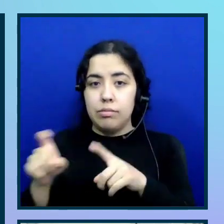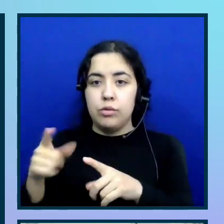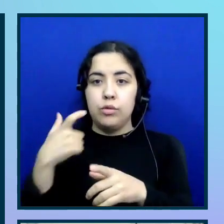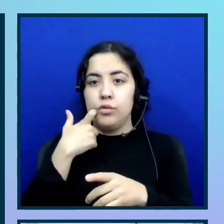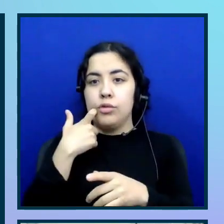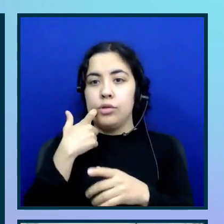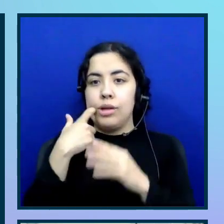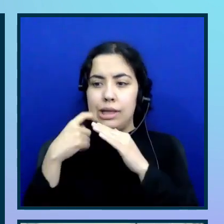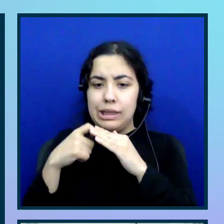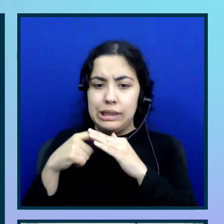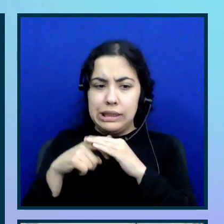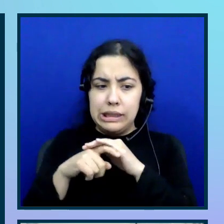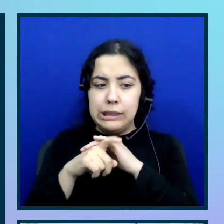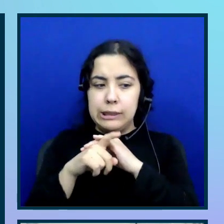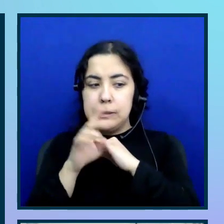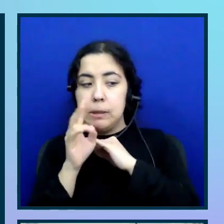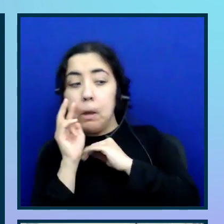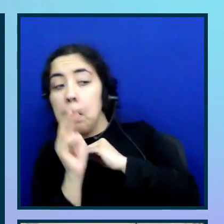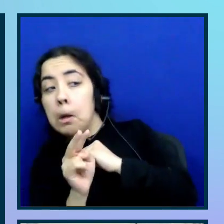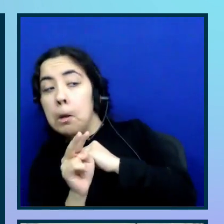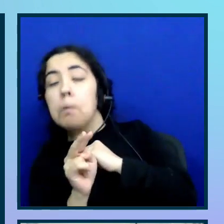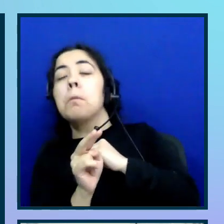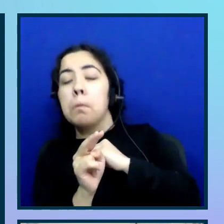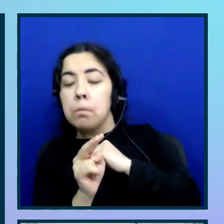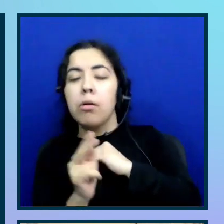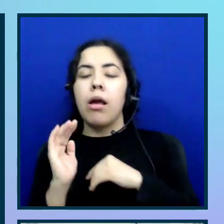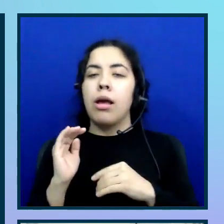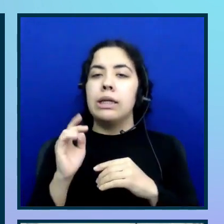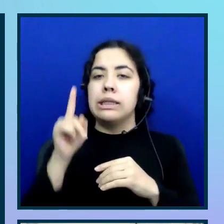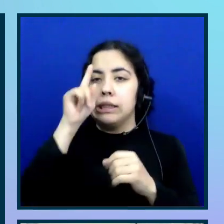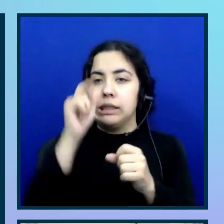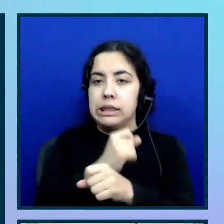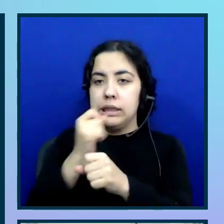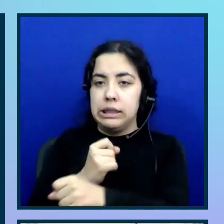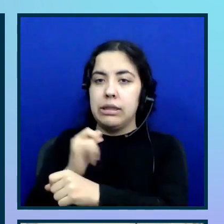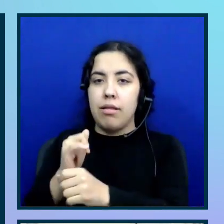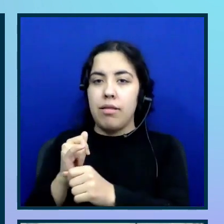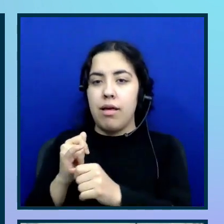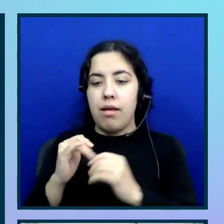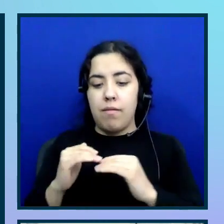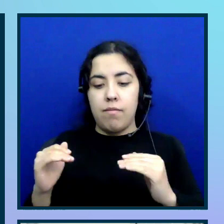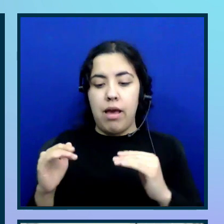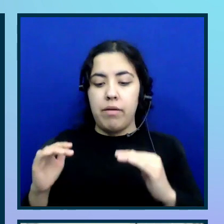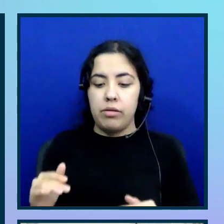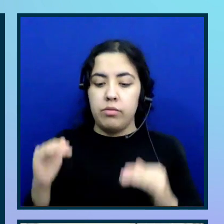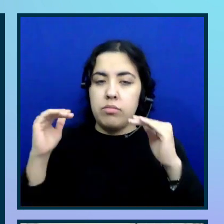a sneak peek into are statistically raising that bar